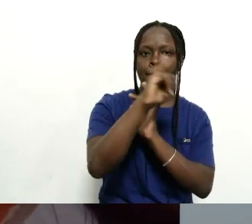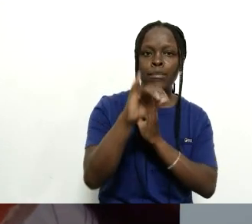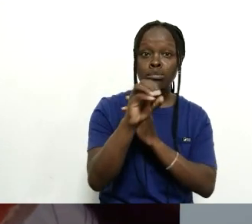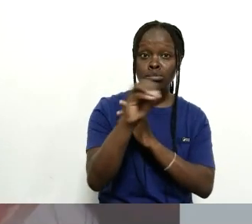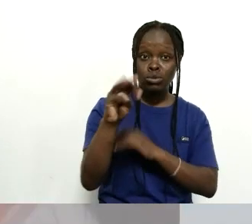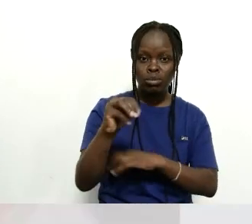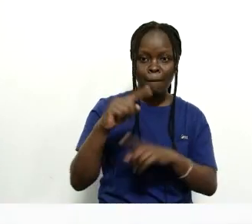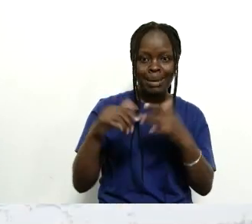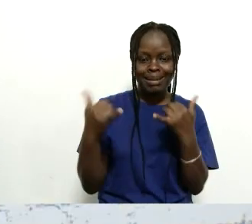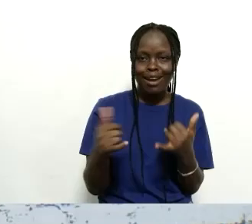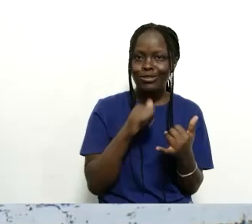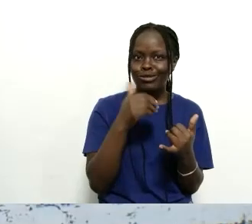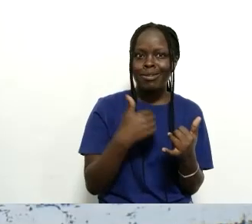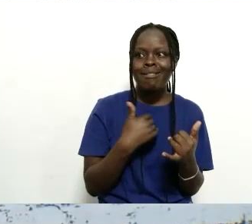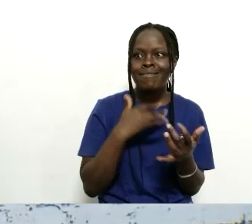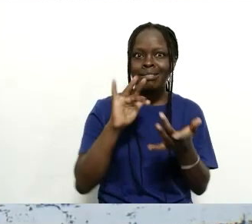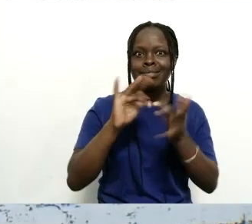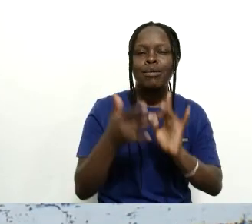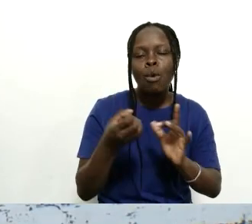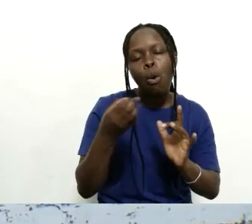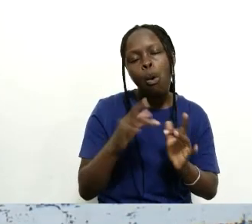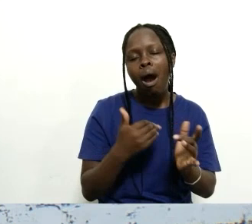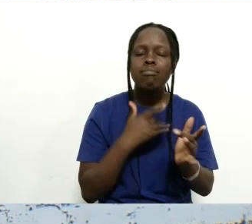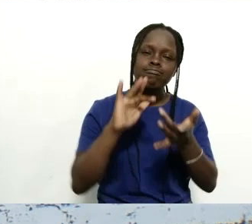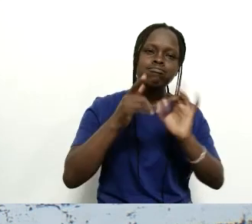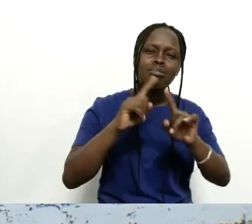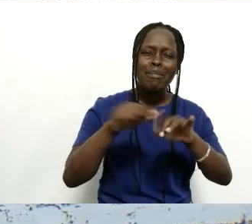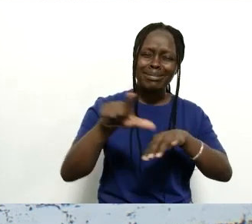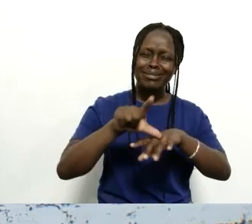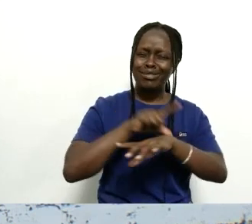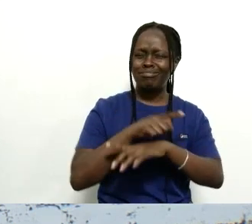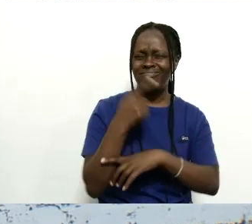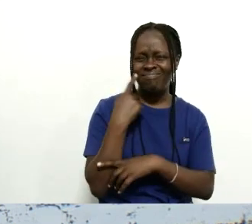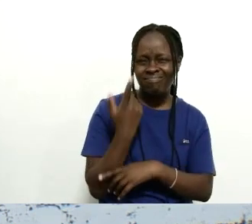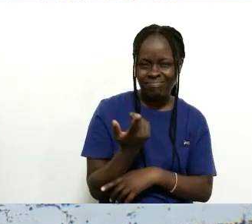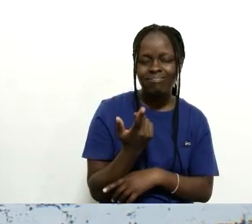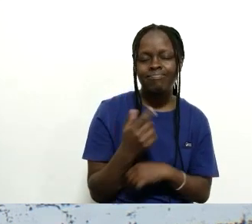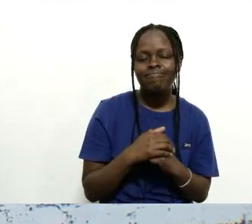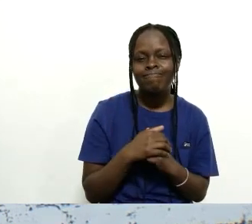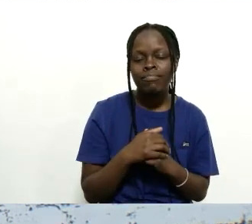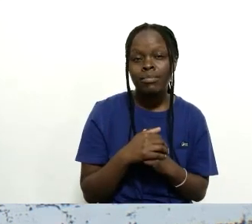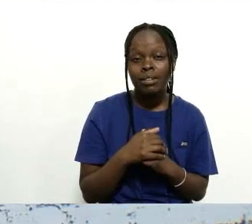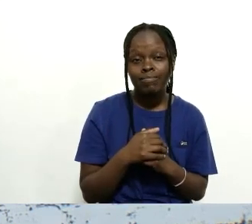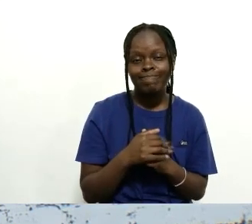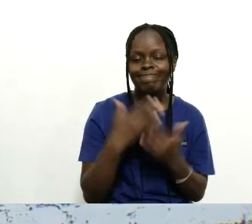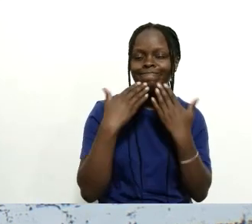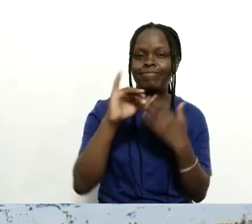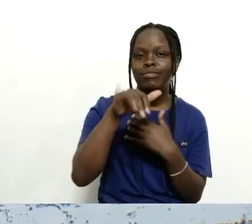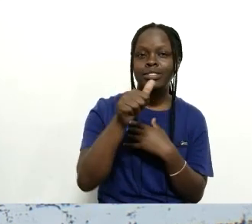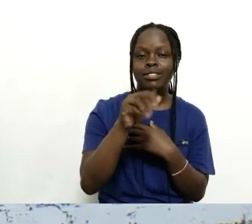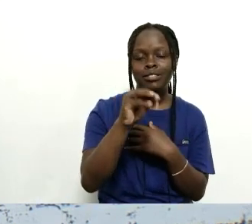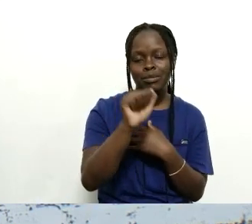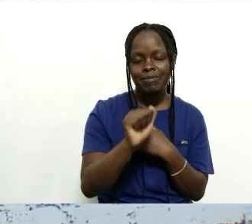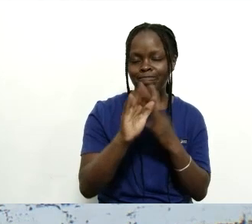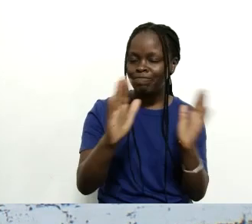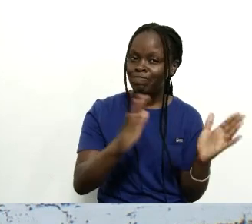the high speed internet connectivity. Yeah, because like now, the teachers already know how